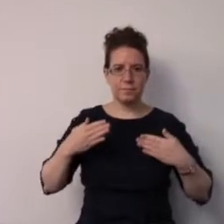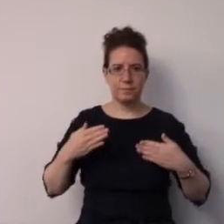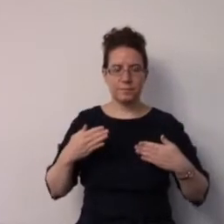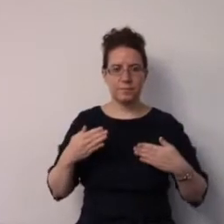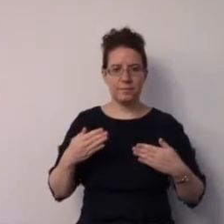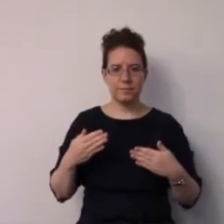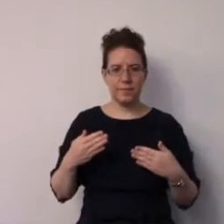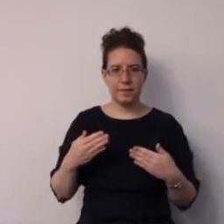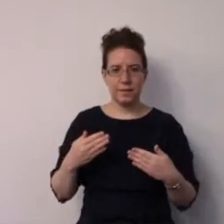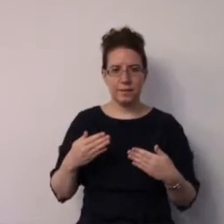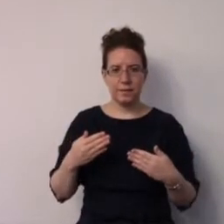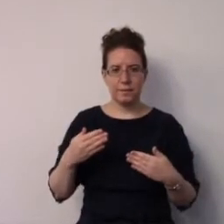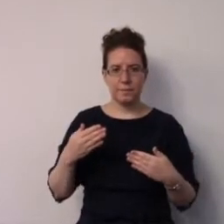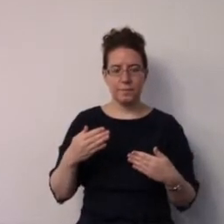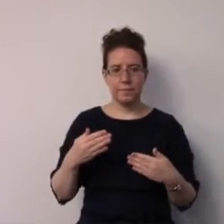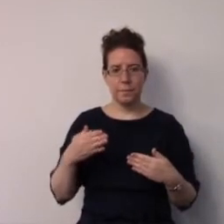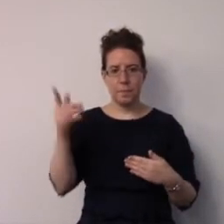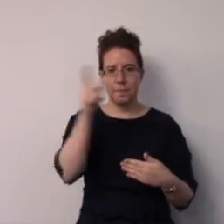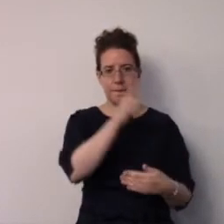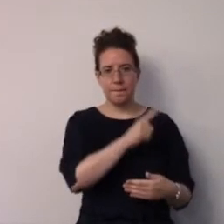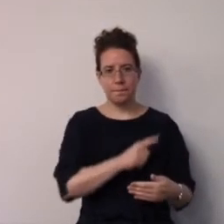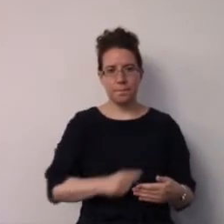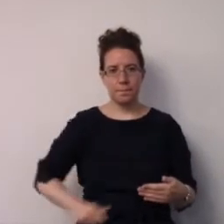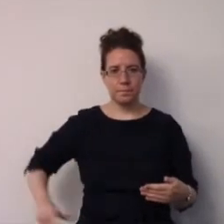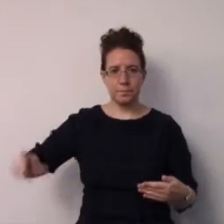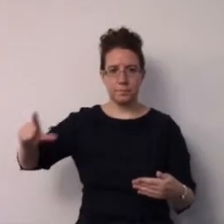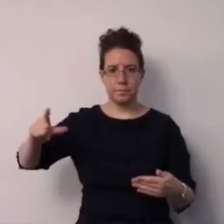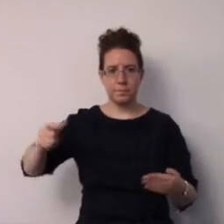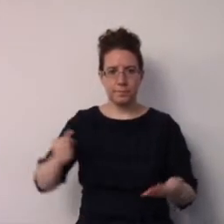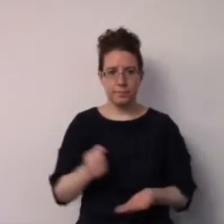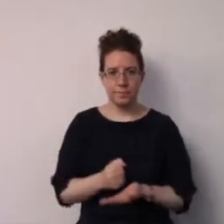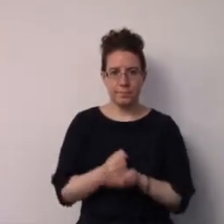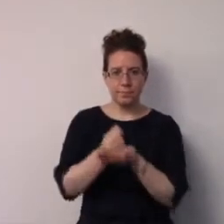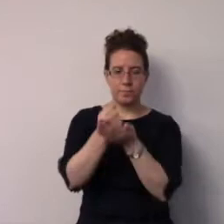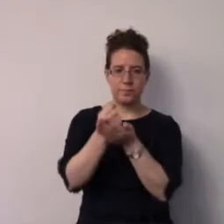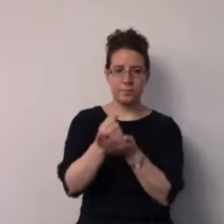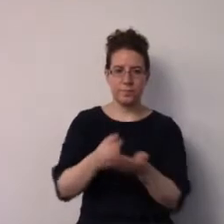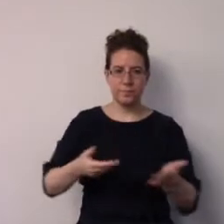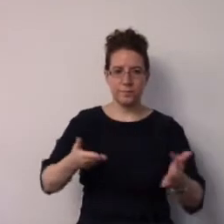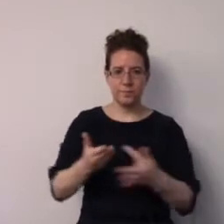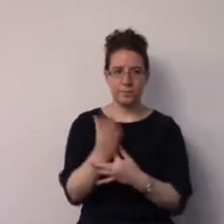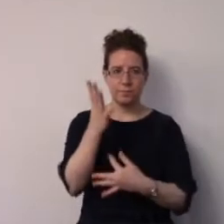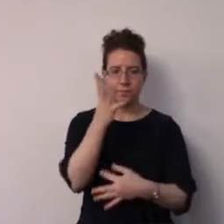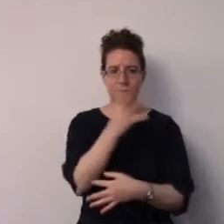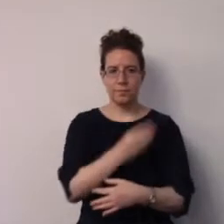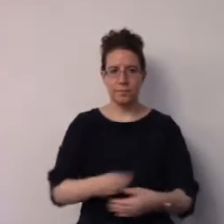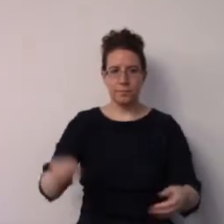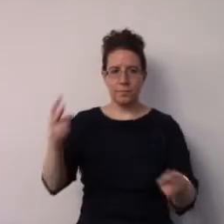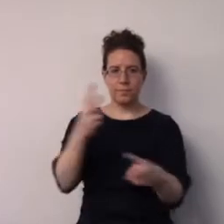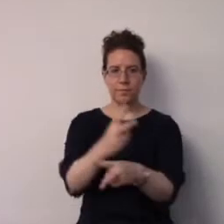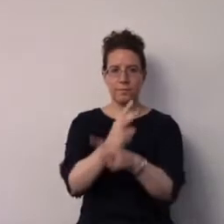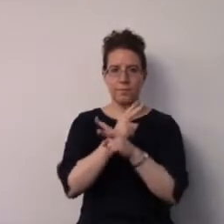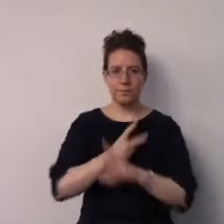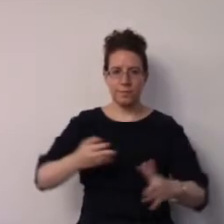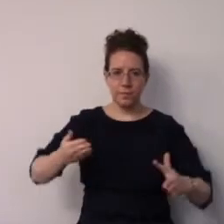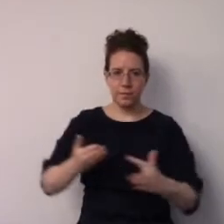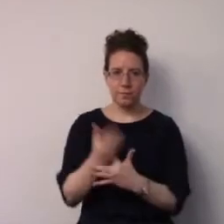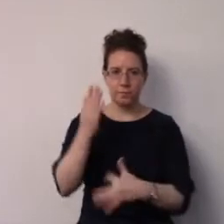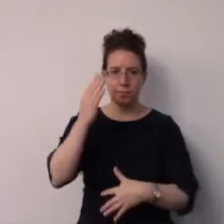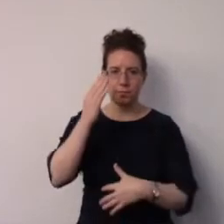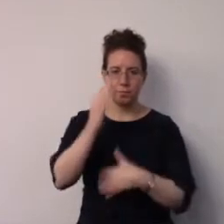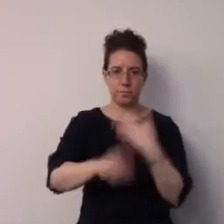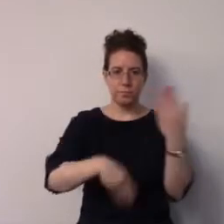kept us. Amen. Through all this stuff. Amen. And we want to have revival in the